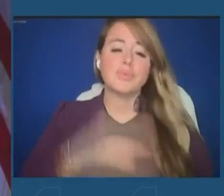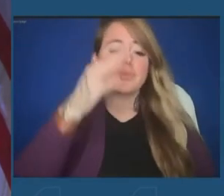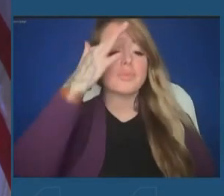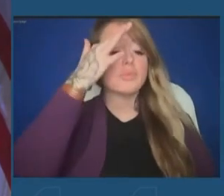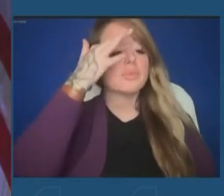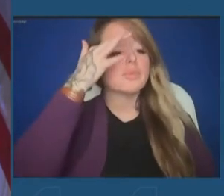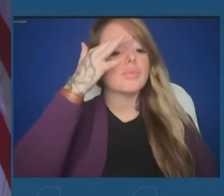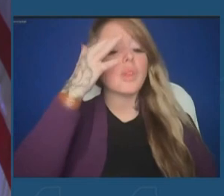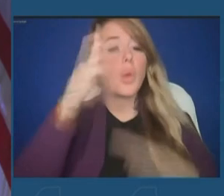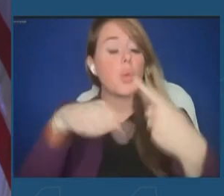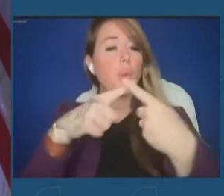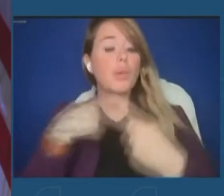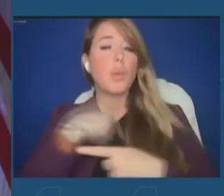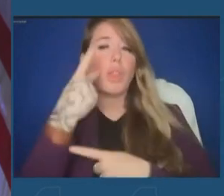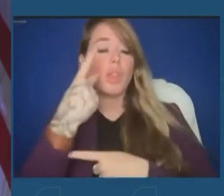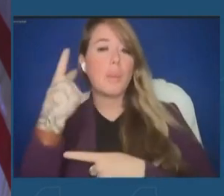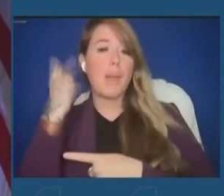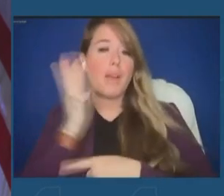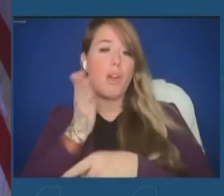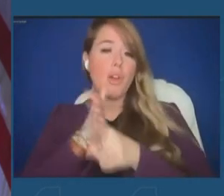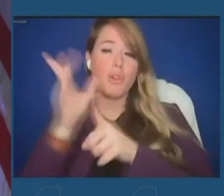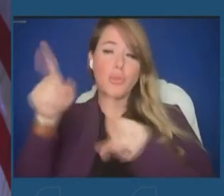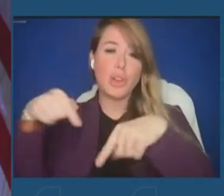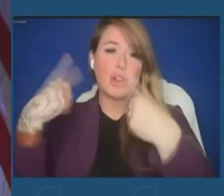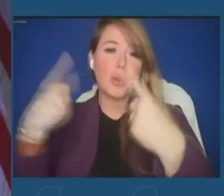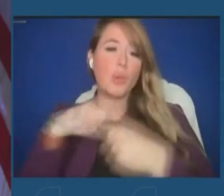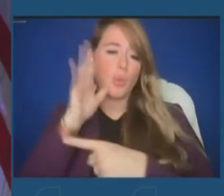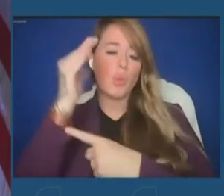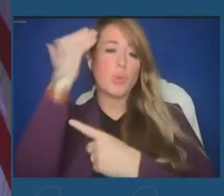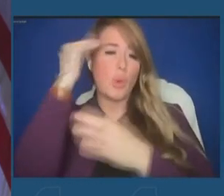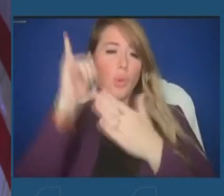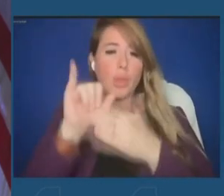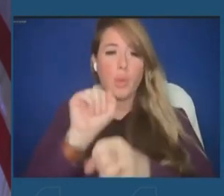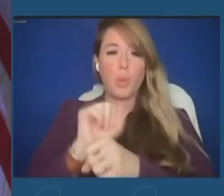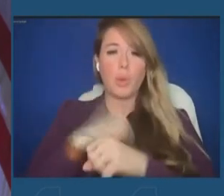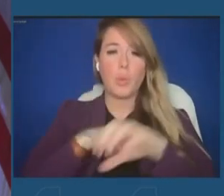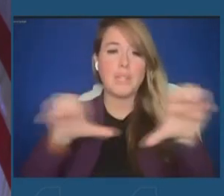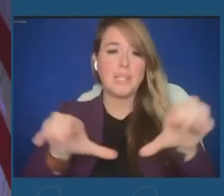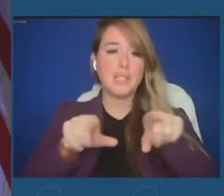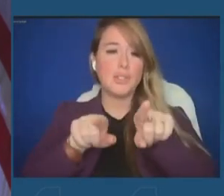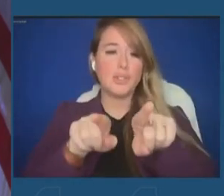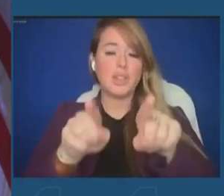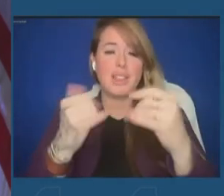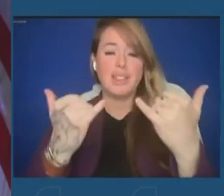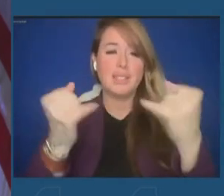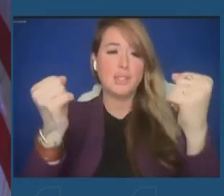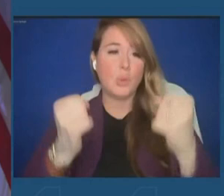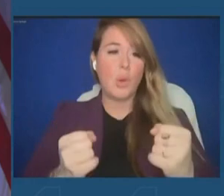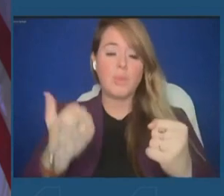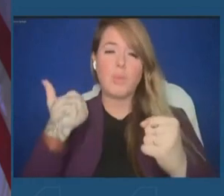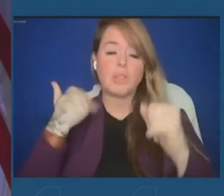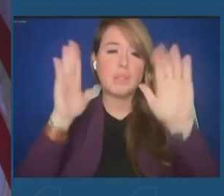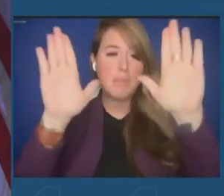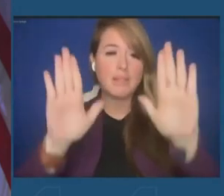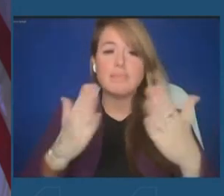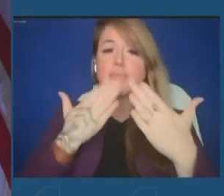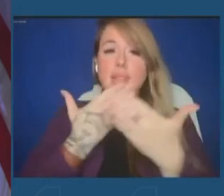And when we look back on our careers, we will know that the work that we did during the storm was incredible. Thank you